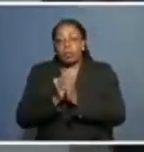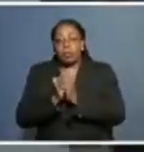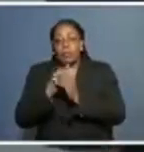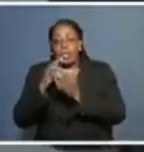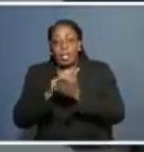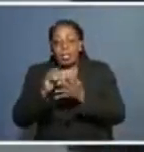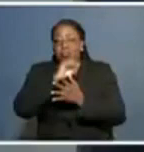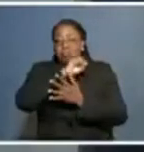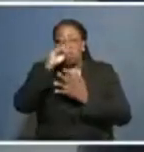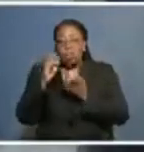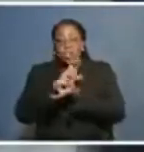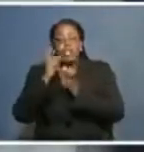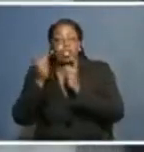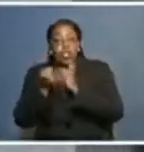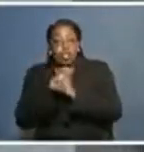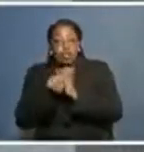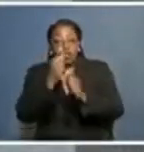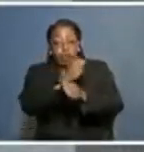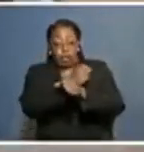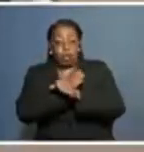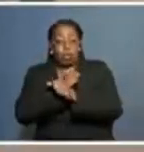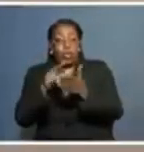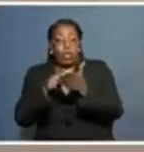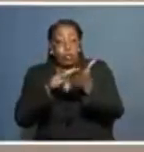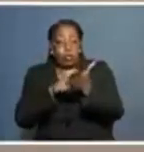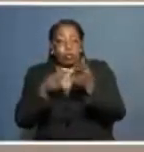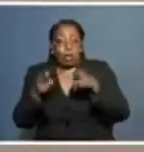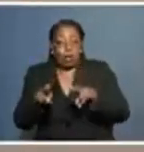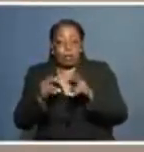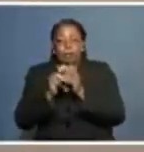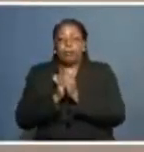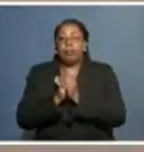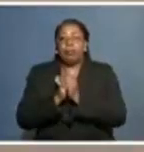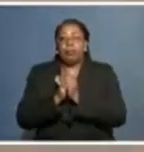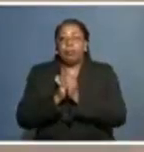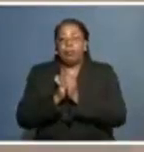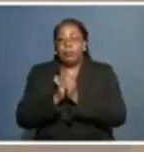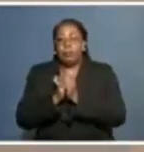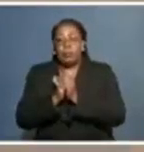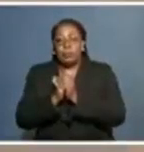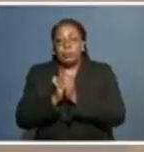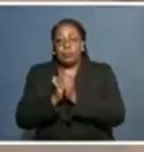a series of changes to the school security protocols are underway. For the Bahamas Tonight, I'm Anthony Smith.